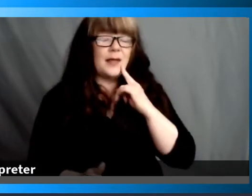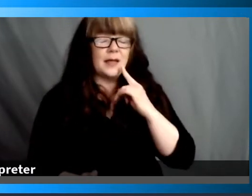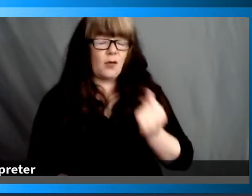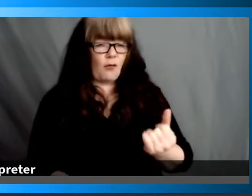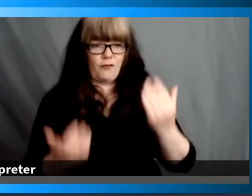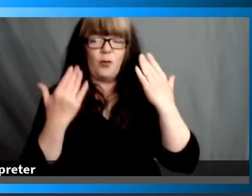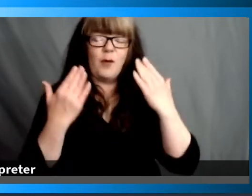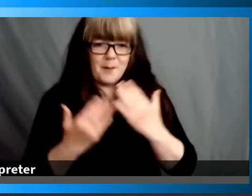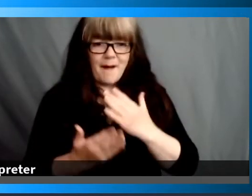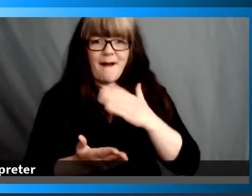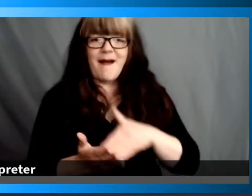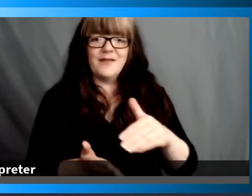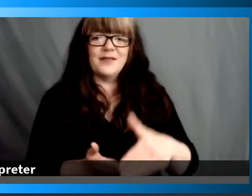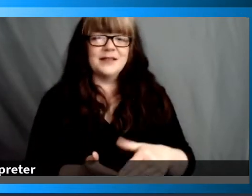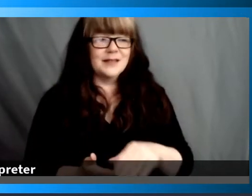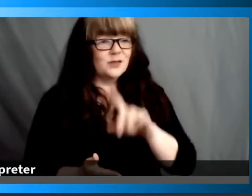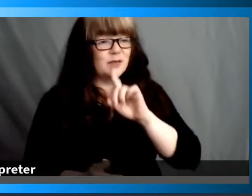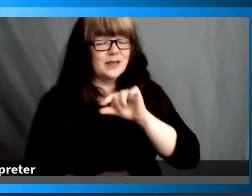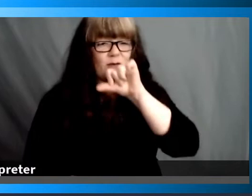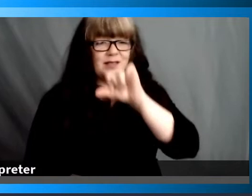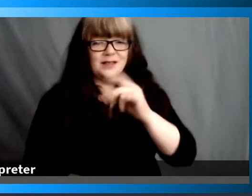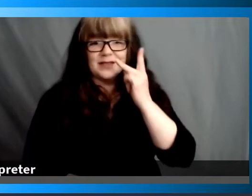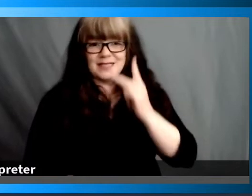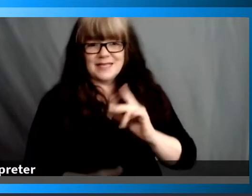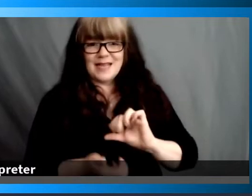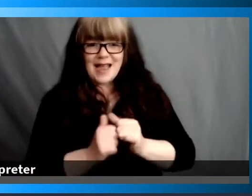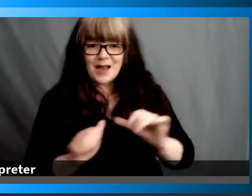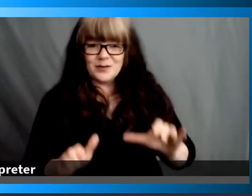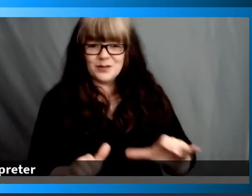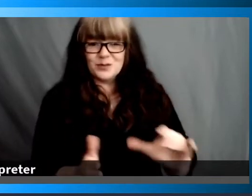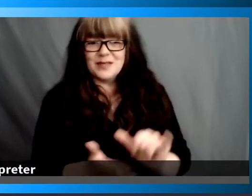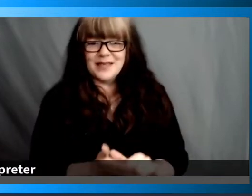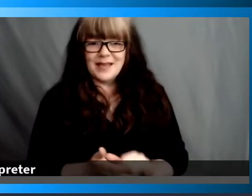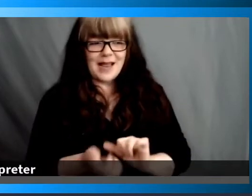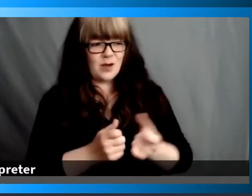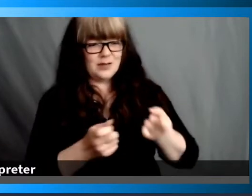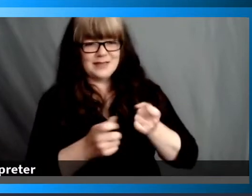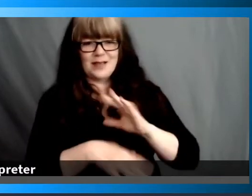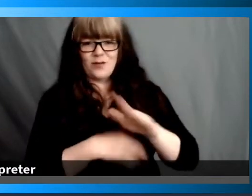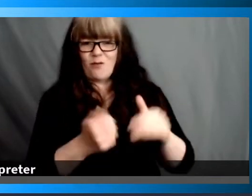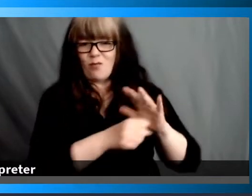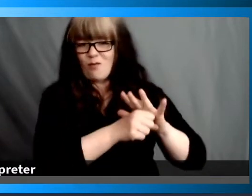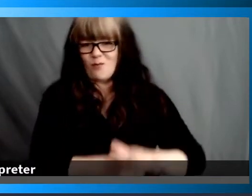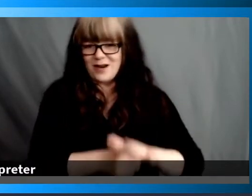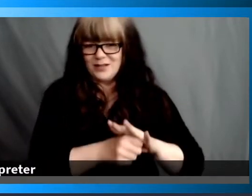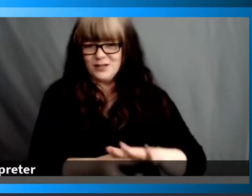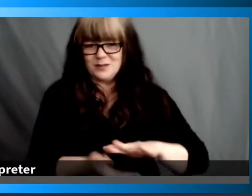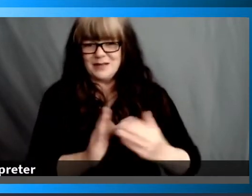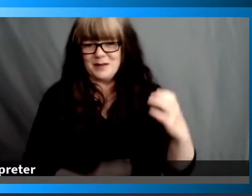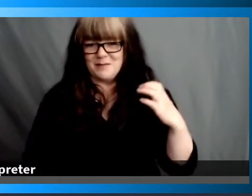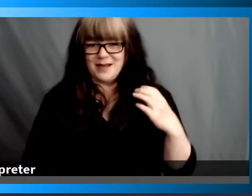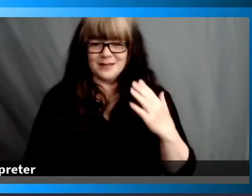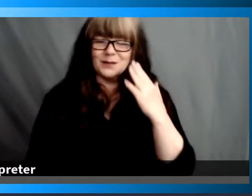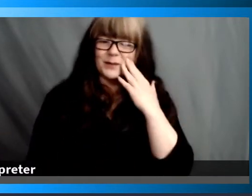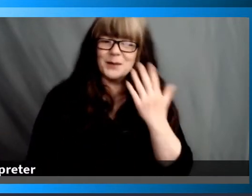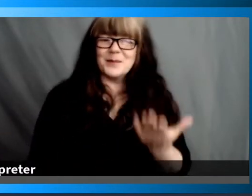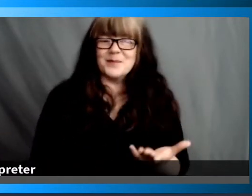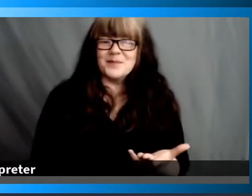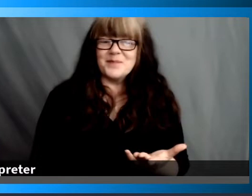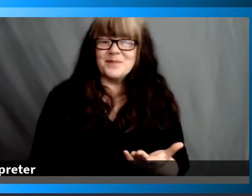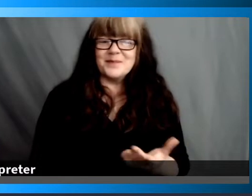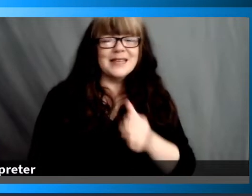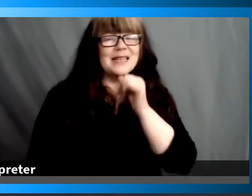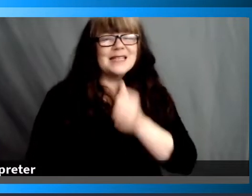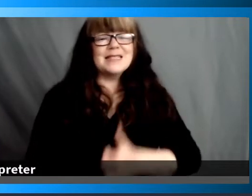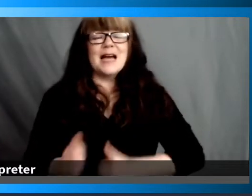loved to see how he did, like how he would handle all the pressure of being the boss. Cause you know, he's not like the